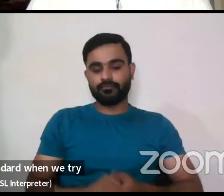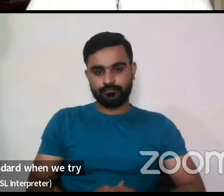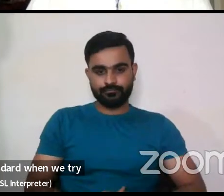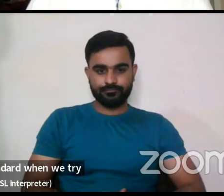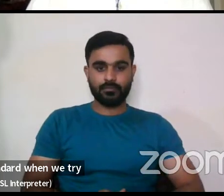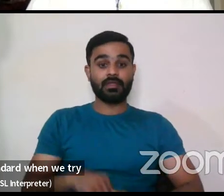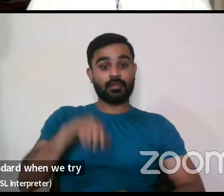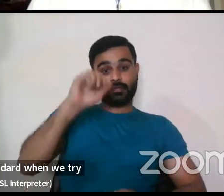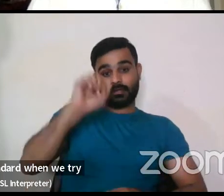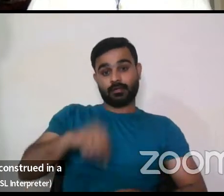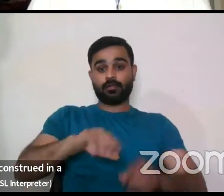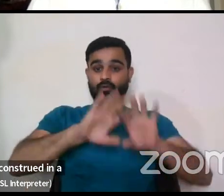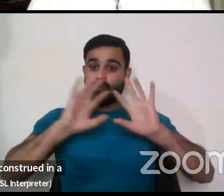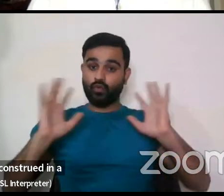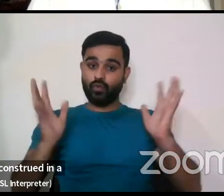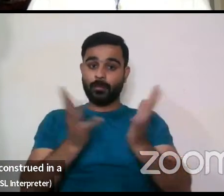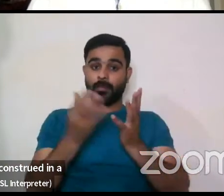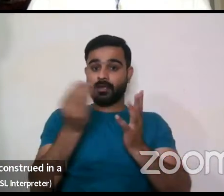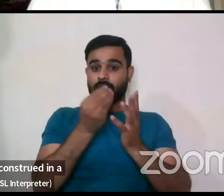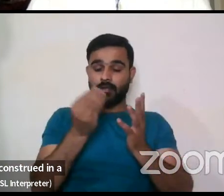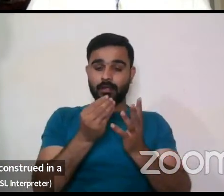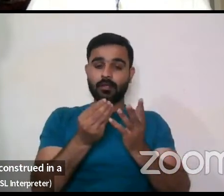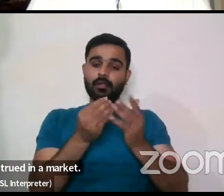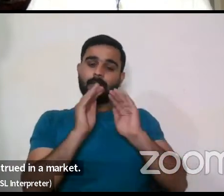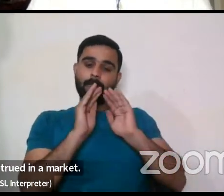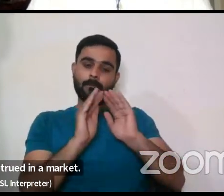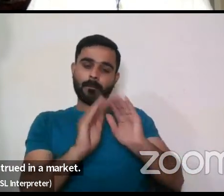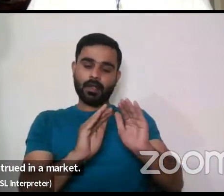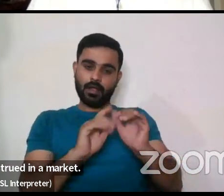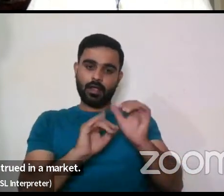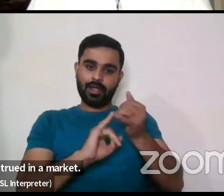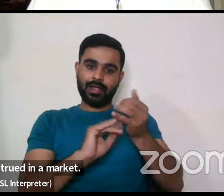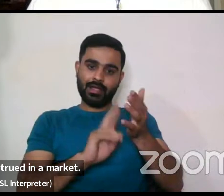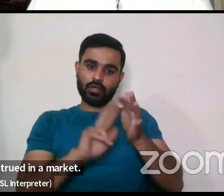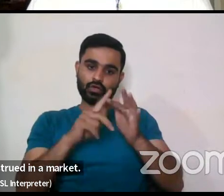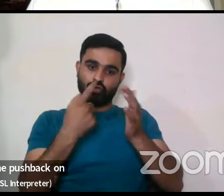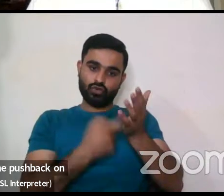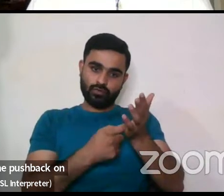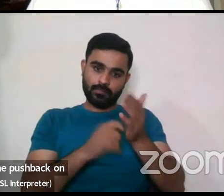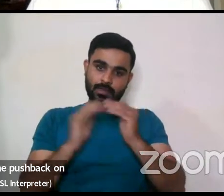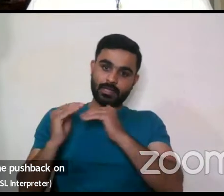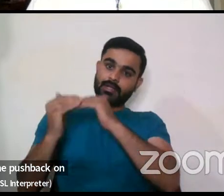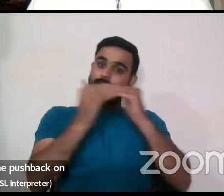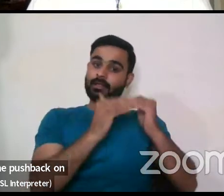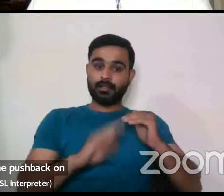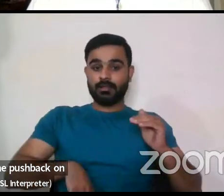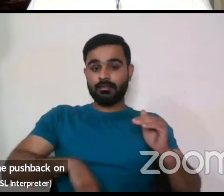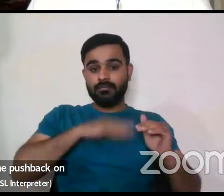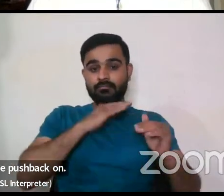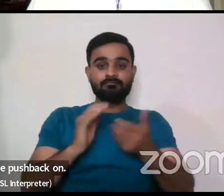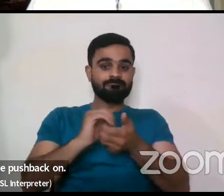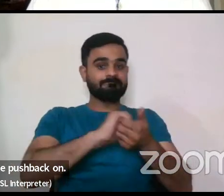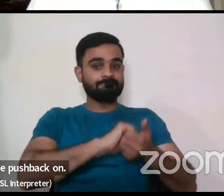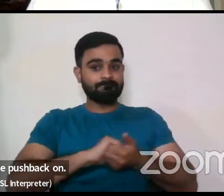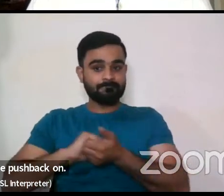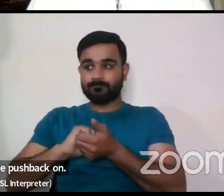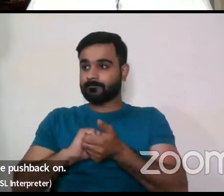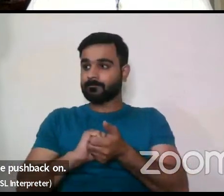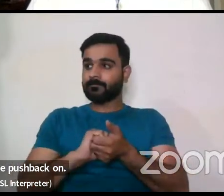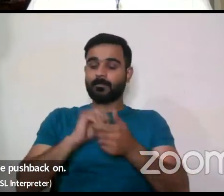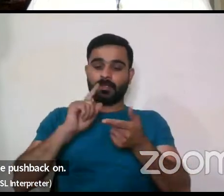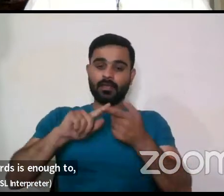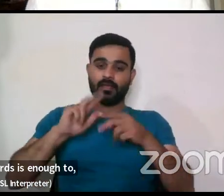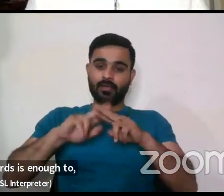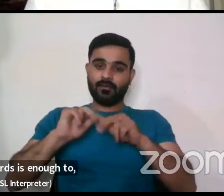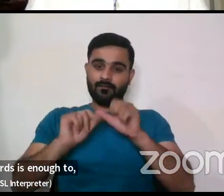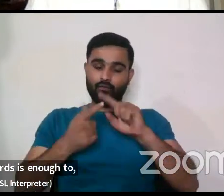Now, yes, globally, there's been some pushback on whether this consumer welfare standard is enough to, gauge effectiveness when it